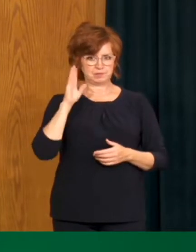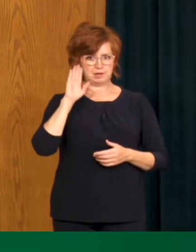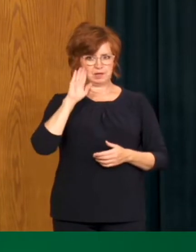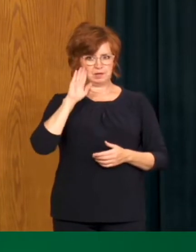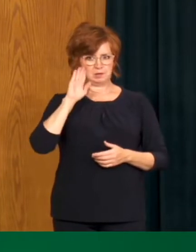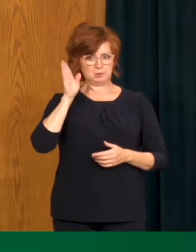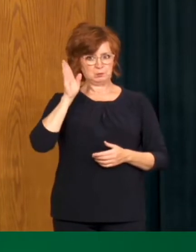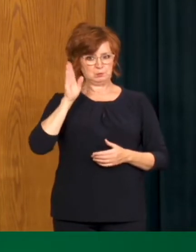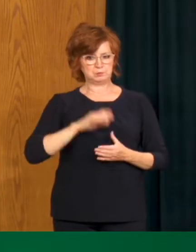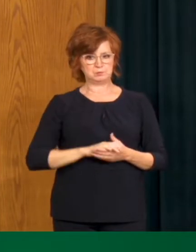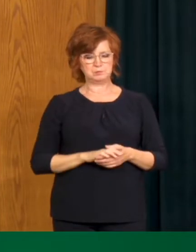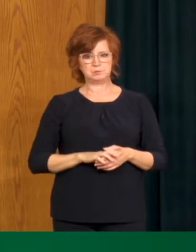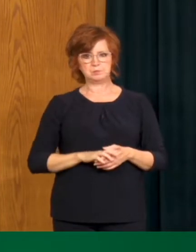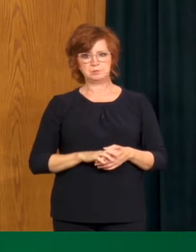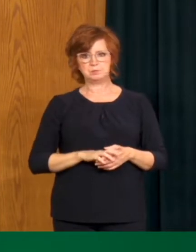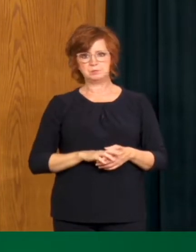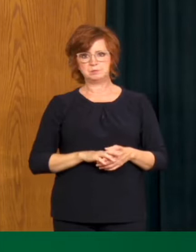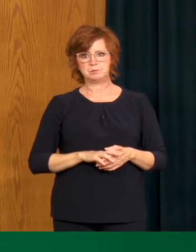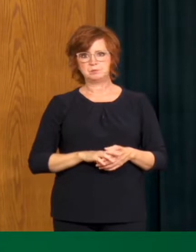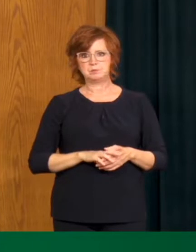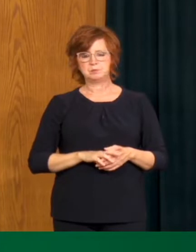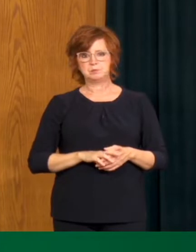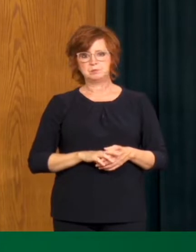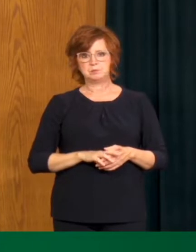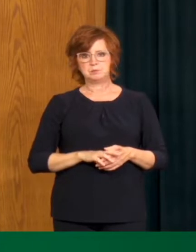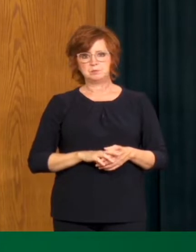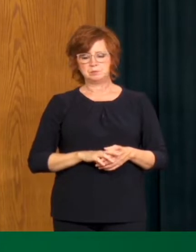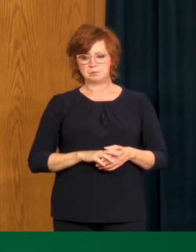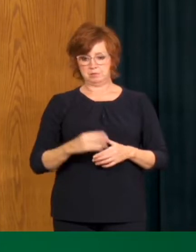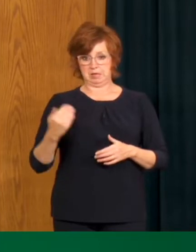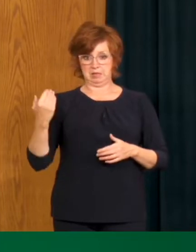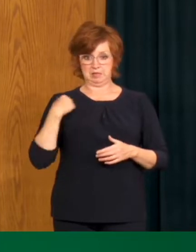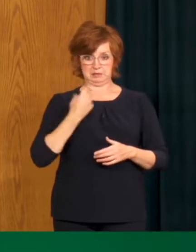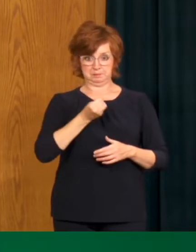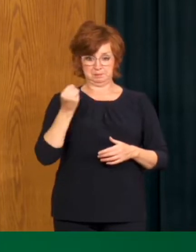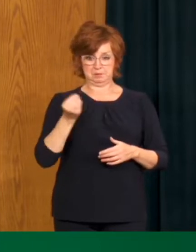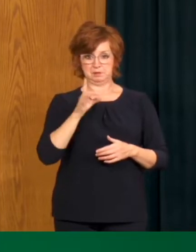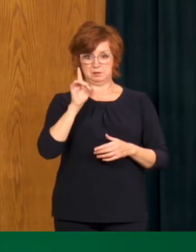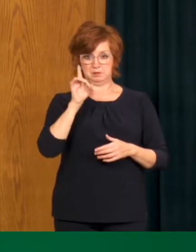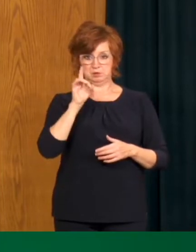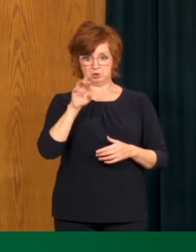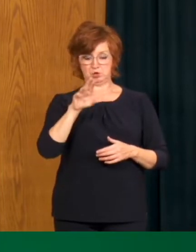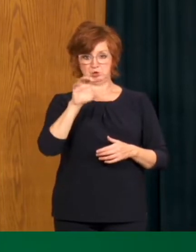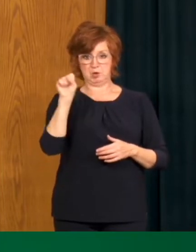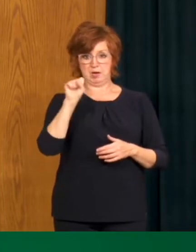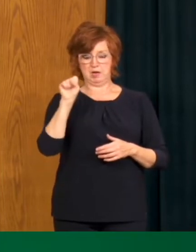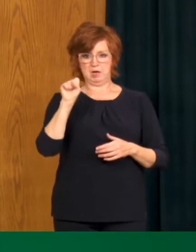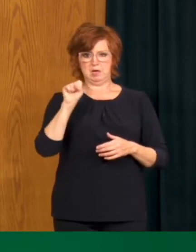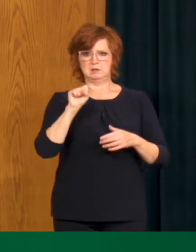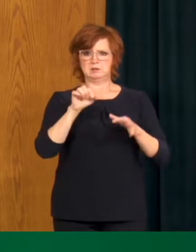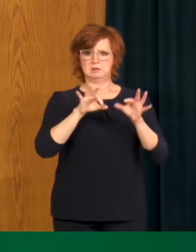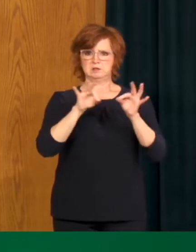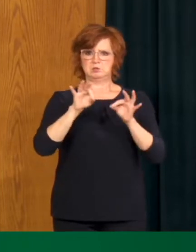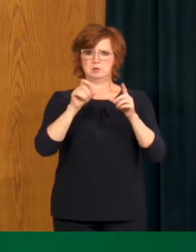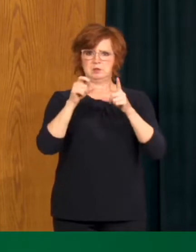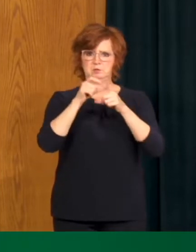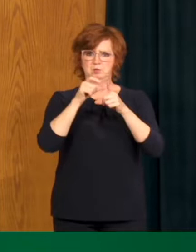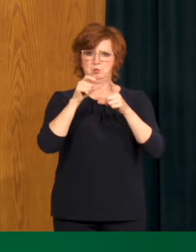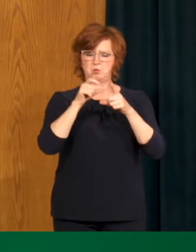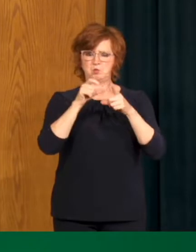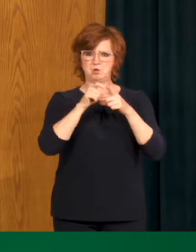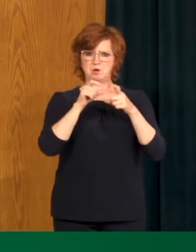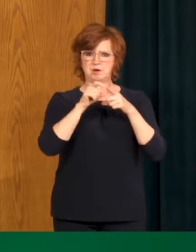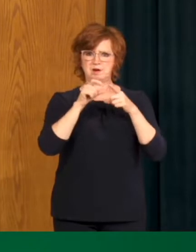Hi, my first question is, on Monday, Dr. Shahab used the word sporadic to describe some of the other